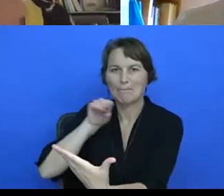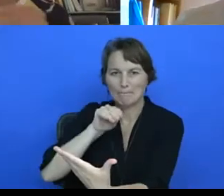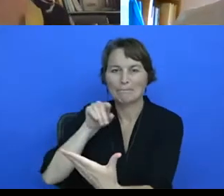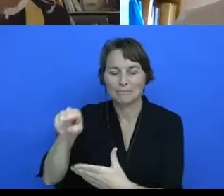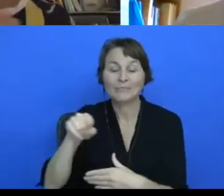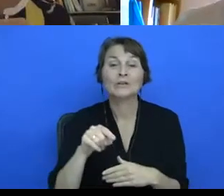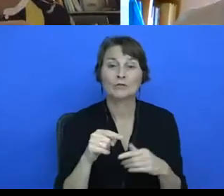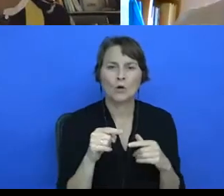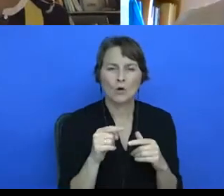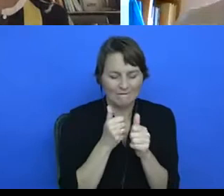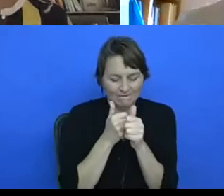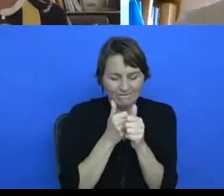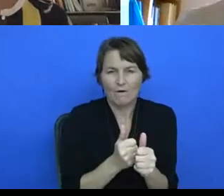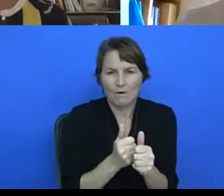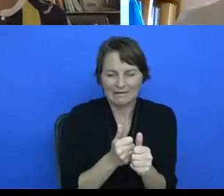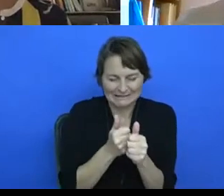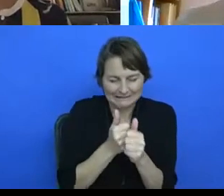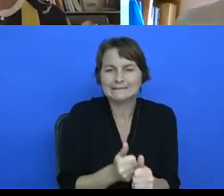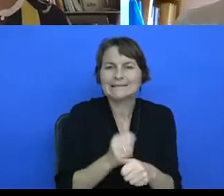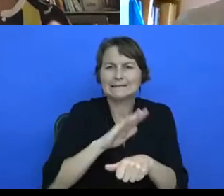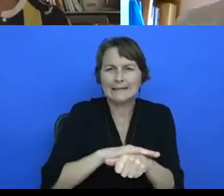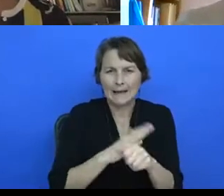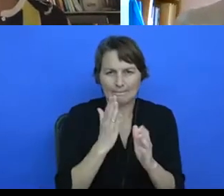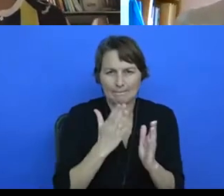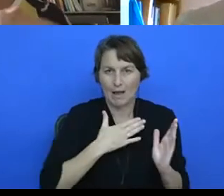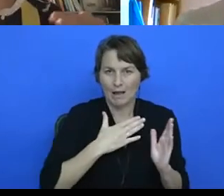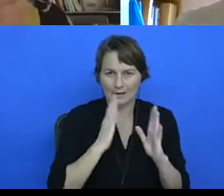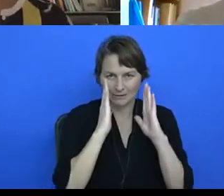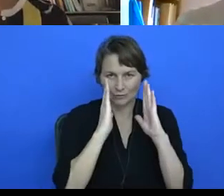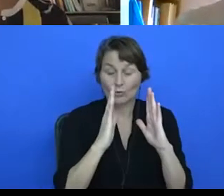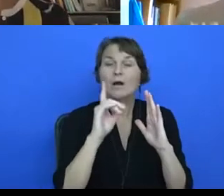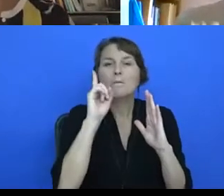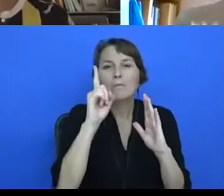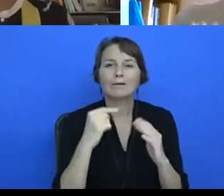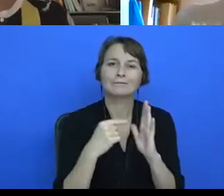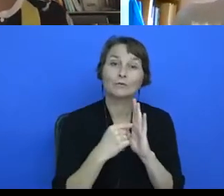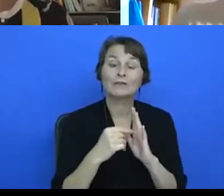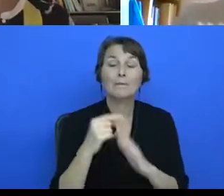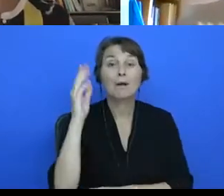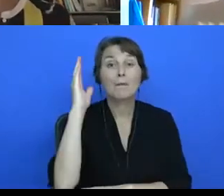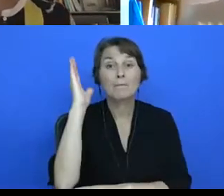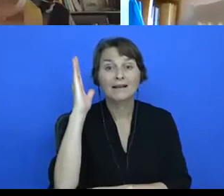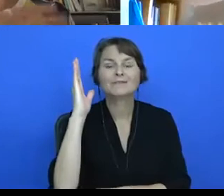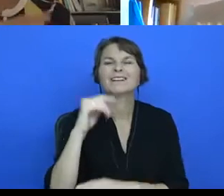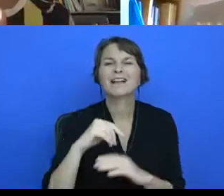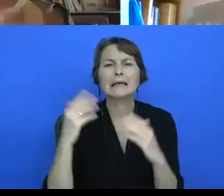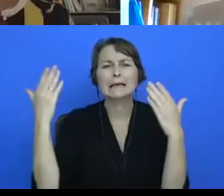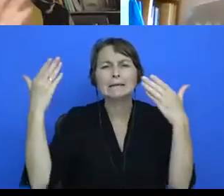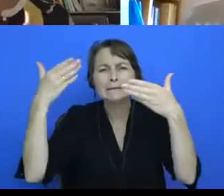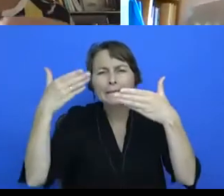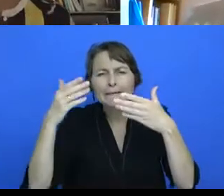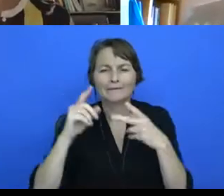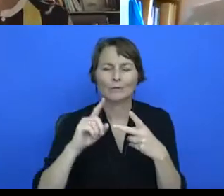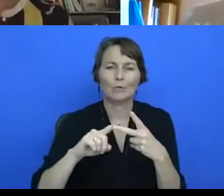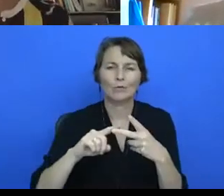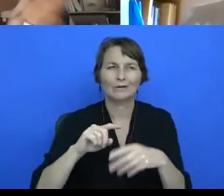zones, but tried to make sure that the plenaries were during the evening, so around 5:30, I think. So we sort